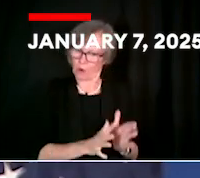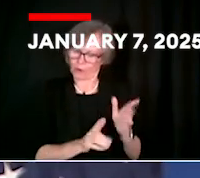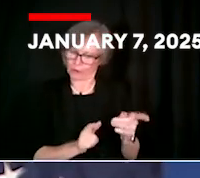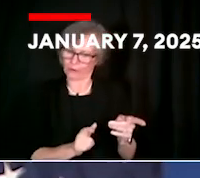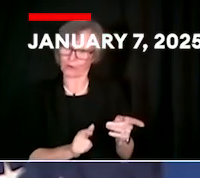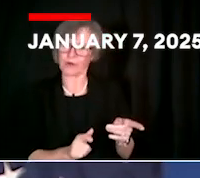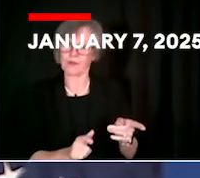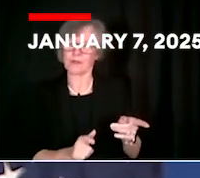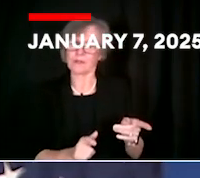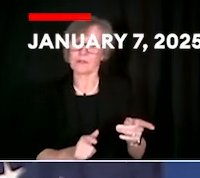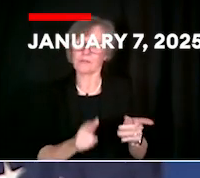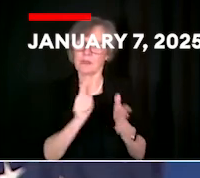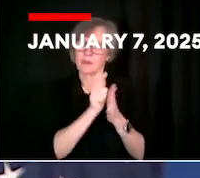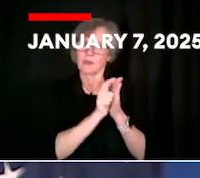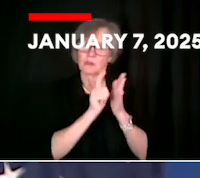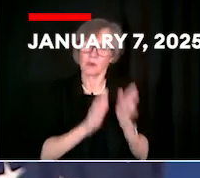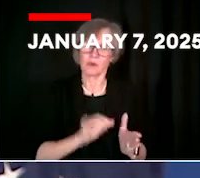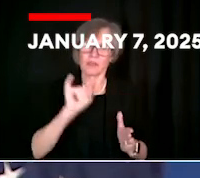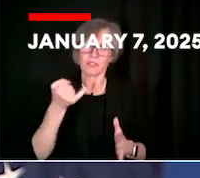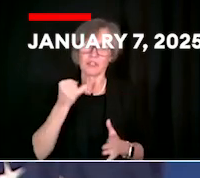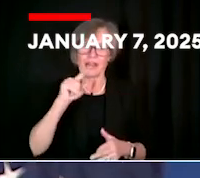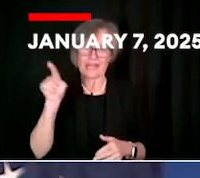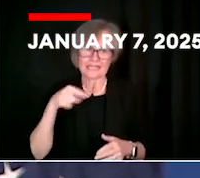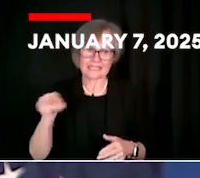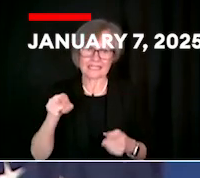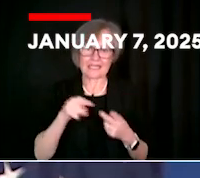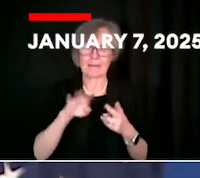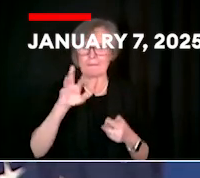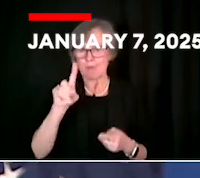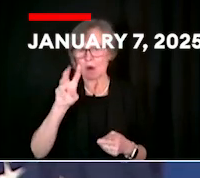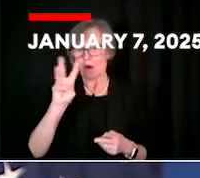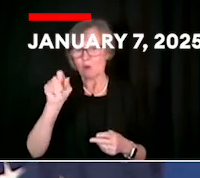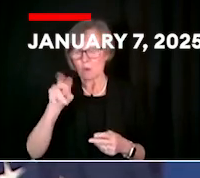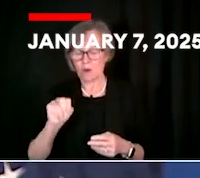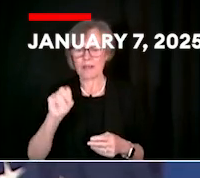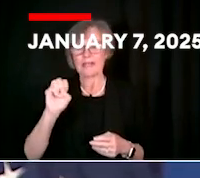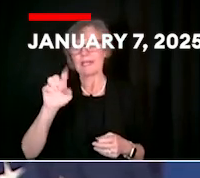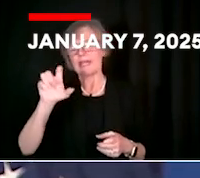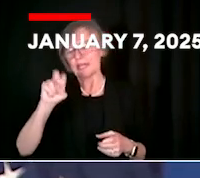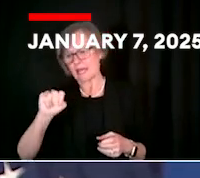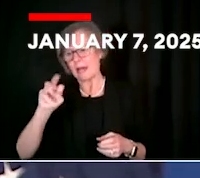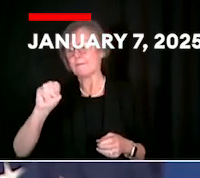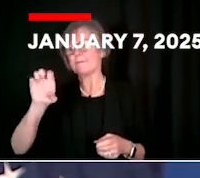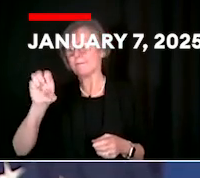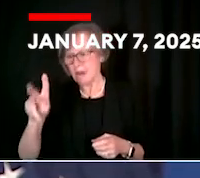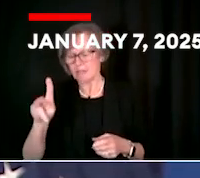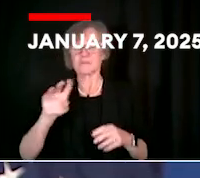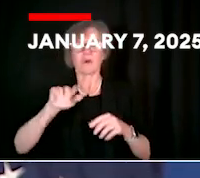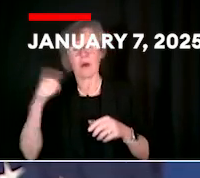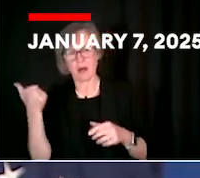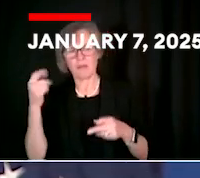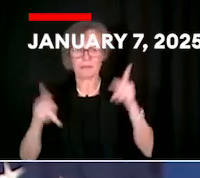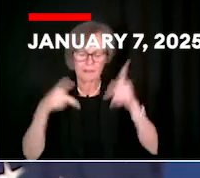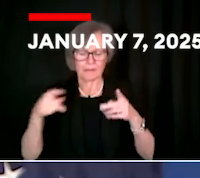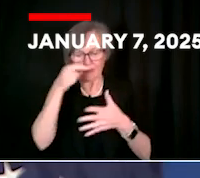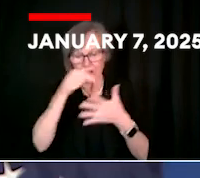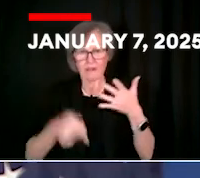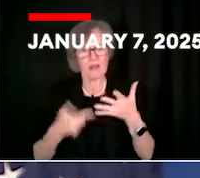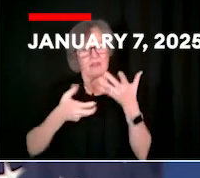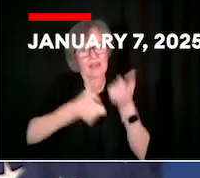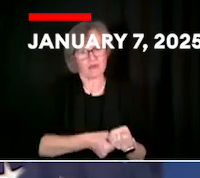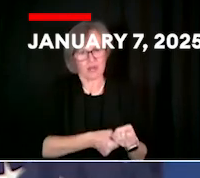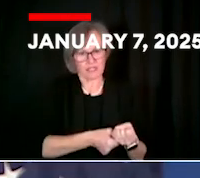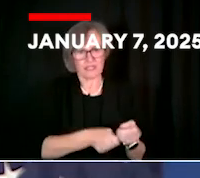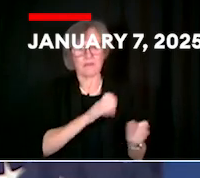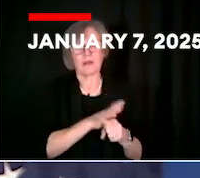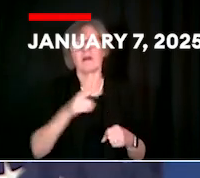to be the lawyer of Jay-Z, Baldwin, Elon Musk, and all these other people. They trust him enough, and I trust him